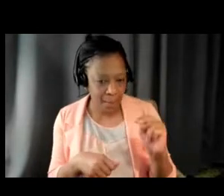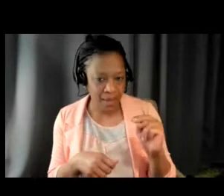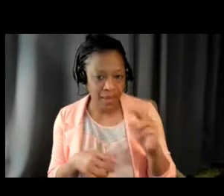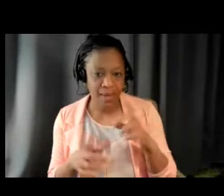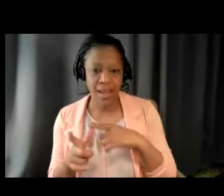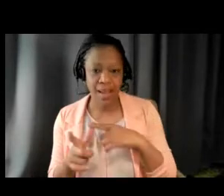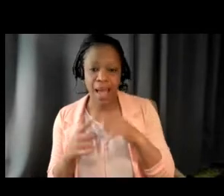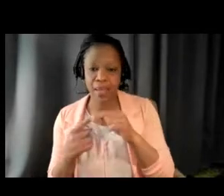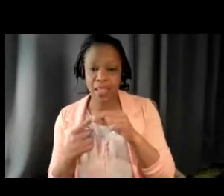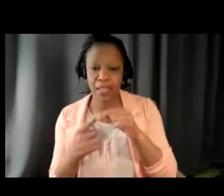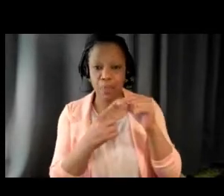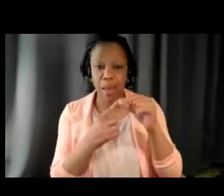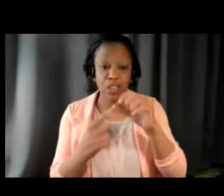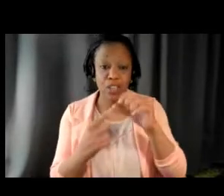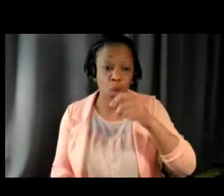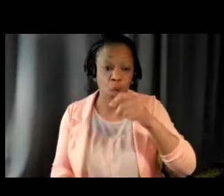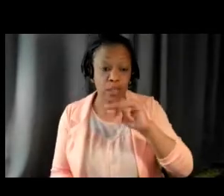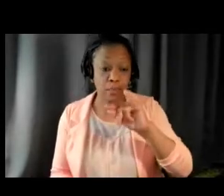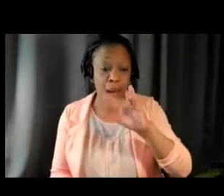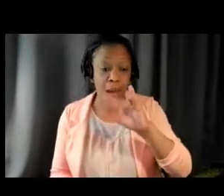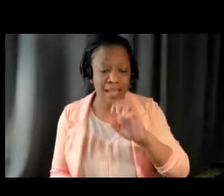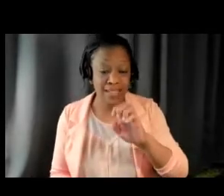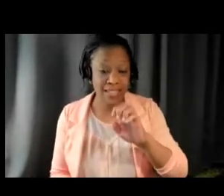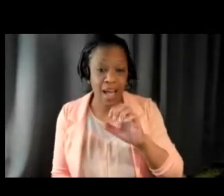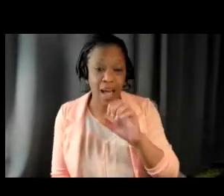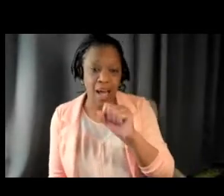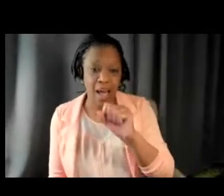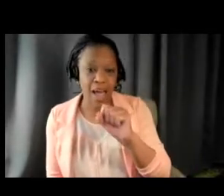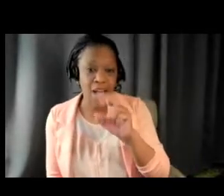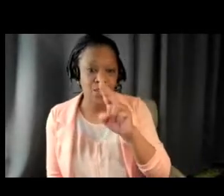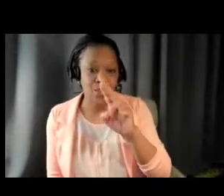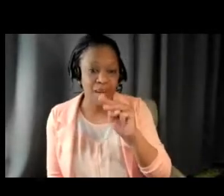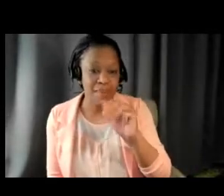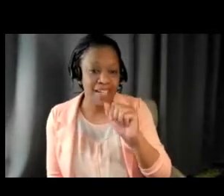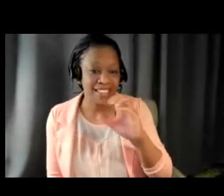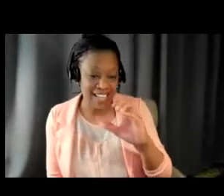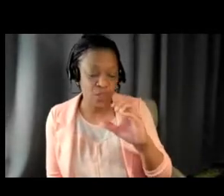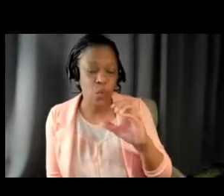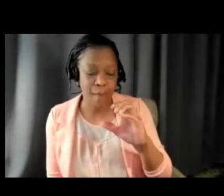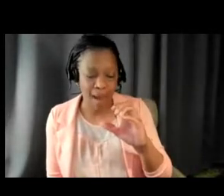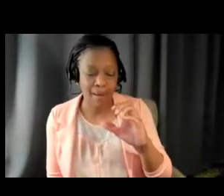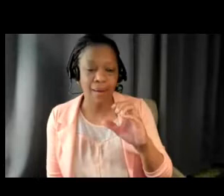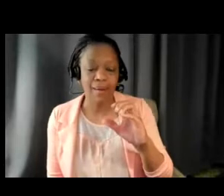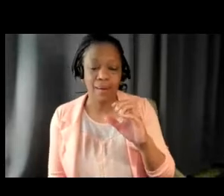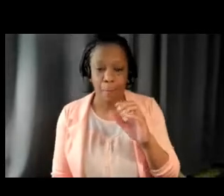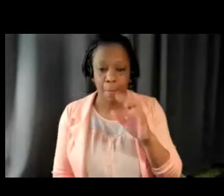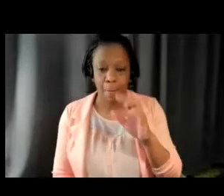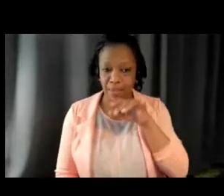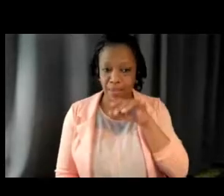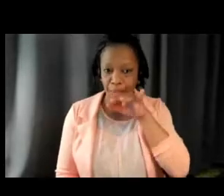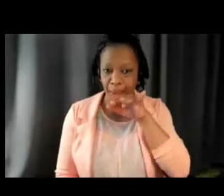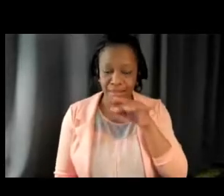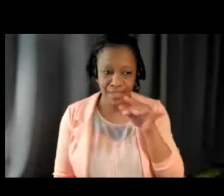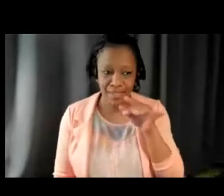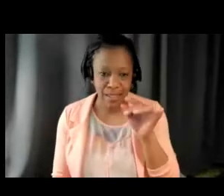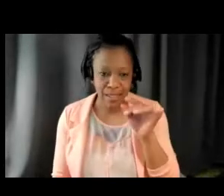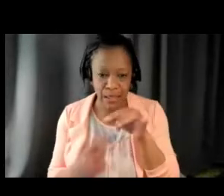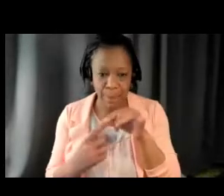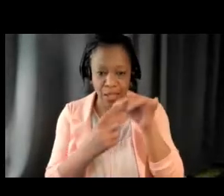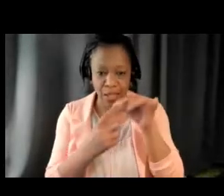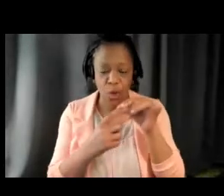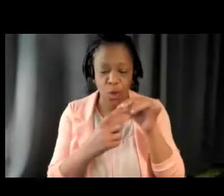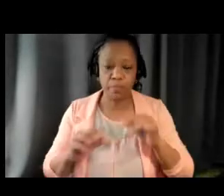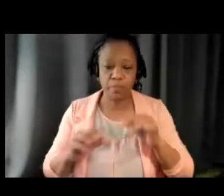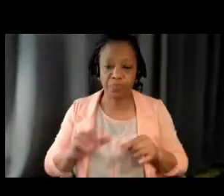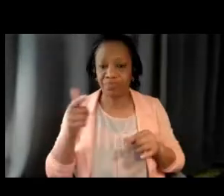which is hiding from us right now, is sumac. Yeah, sumac, S-U-M-A-C, sumac. Back during the pandemic, I was